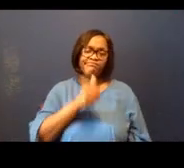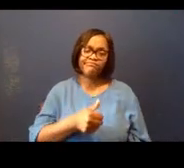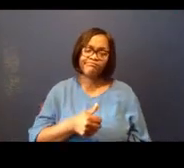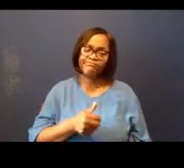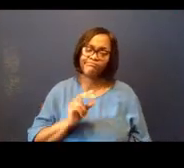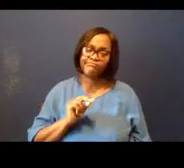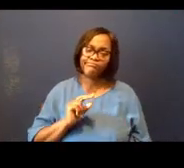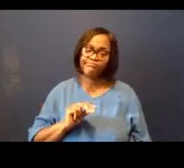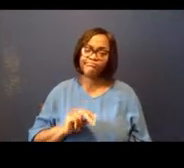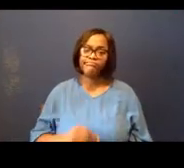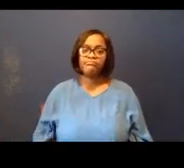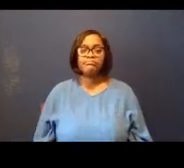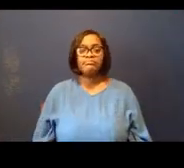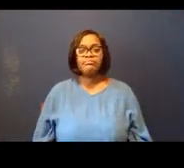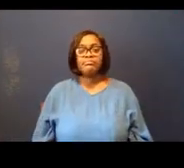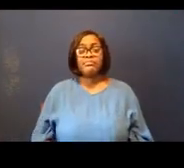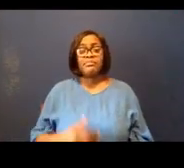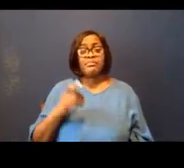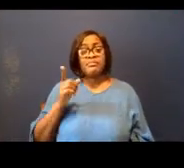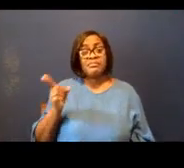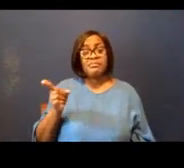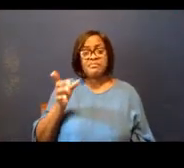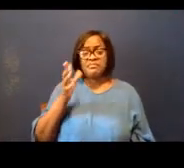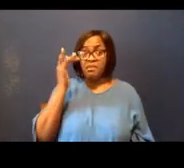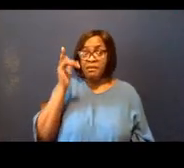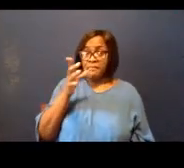my life is